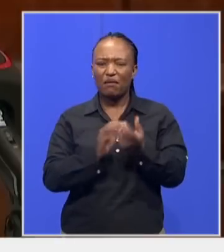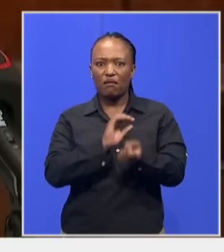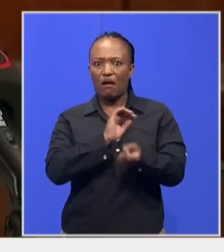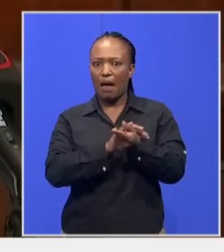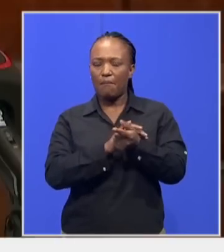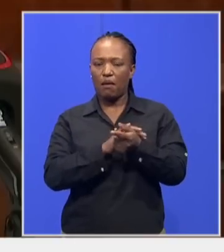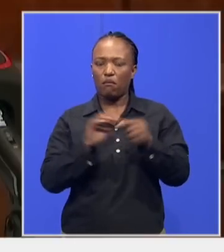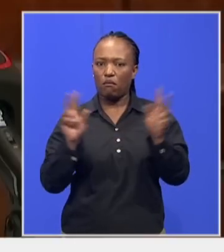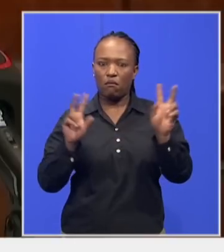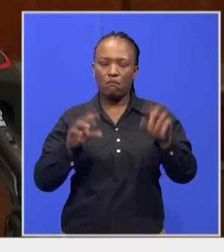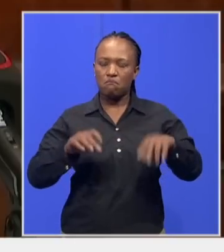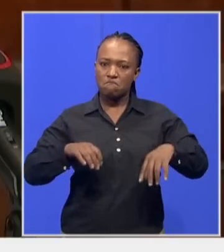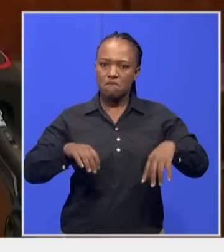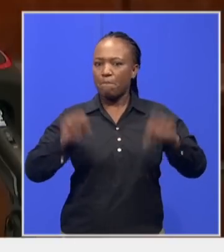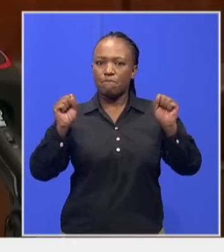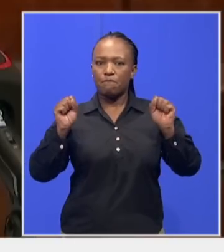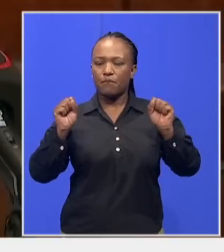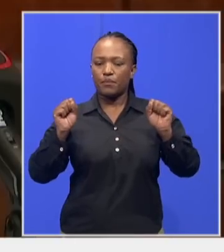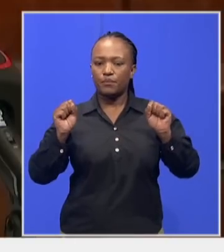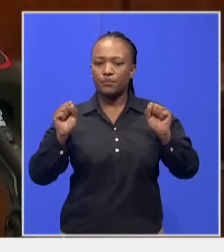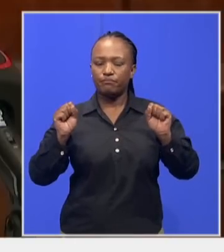that